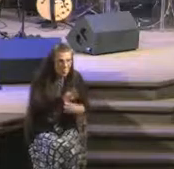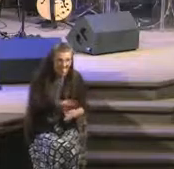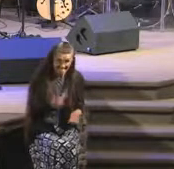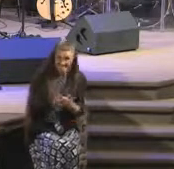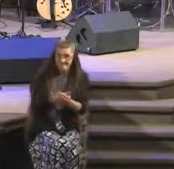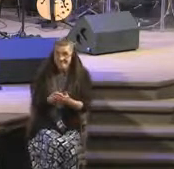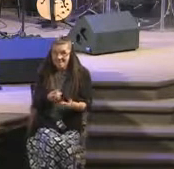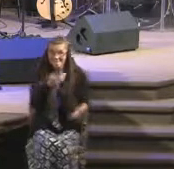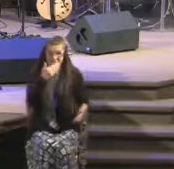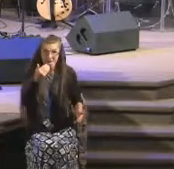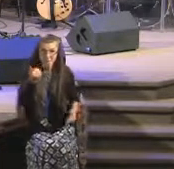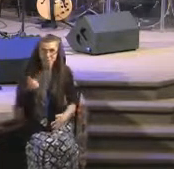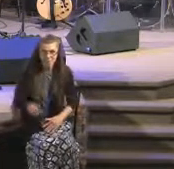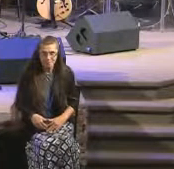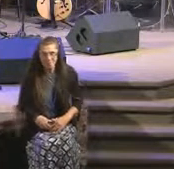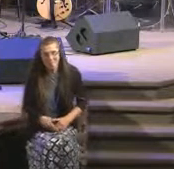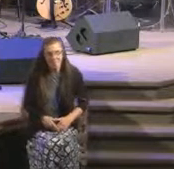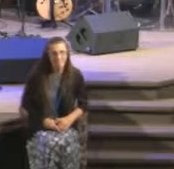better.